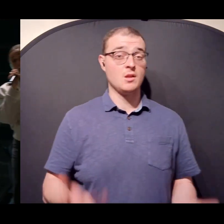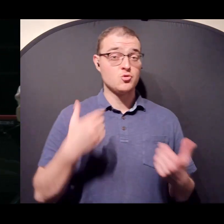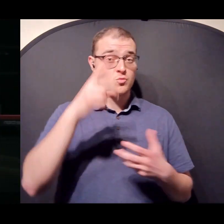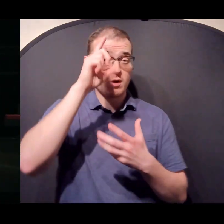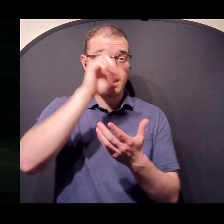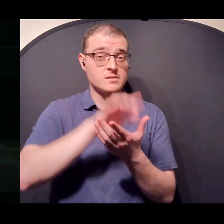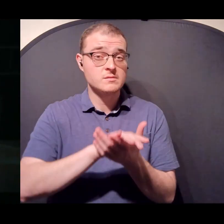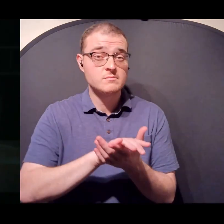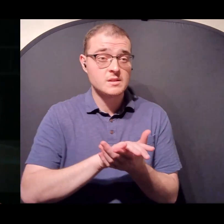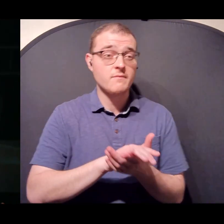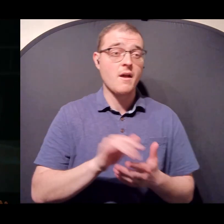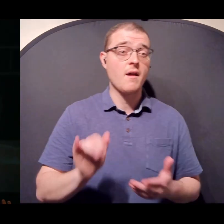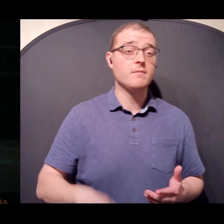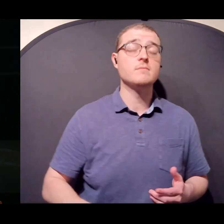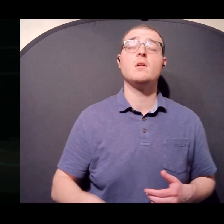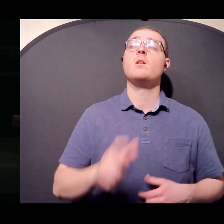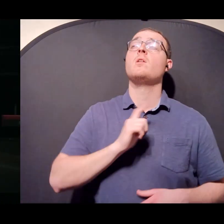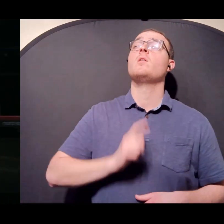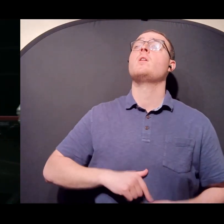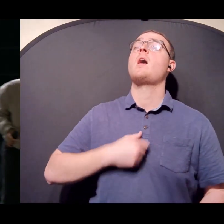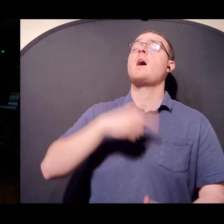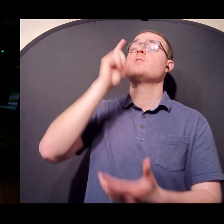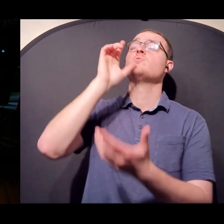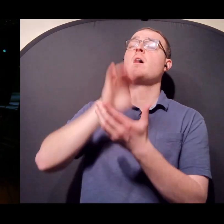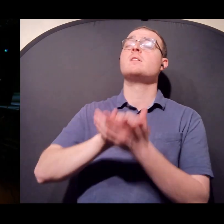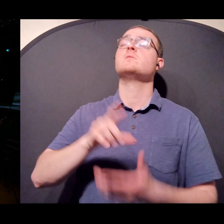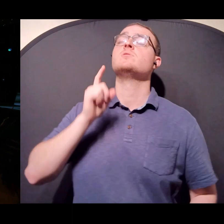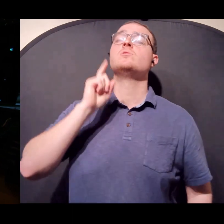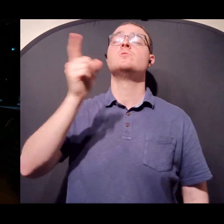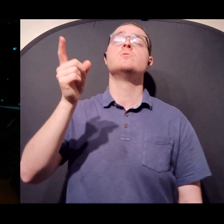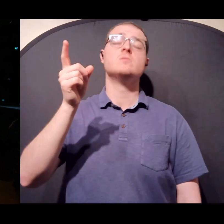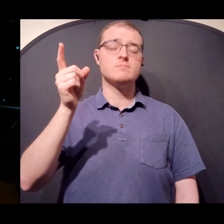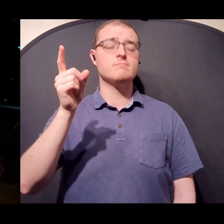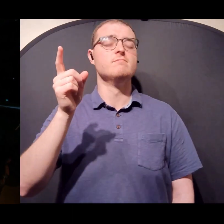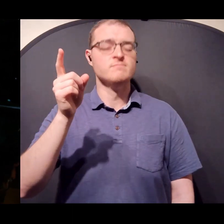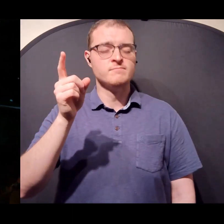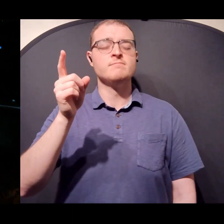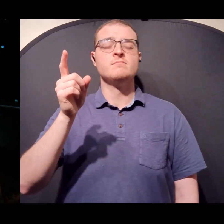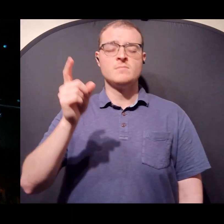today? Come on, lift your sing. Lord, I trust you. Yeah.